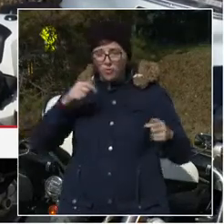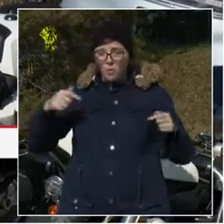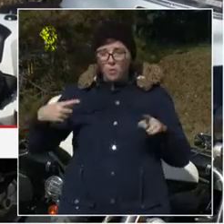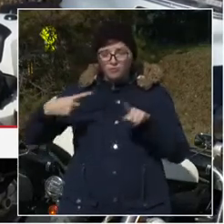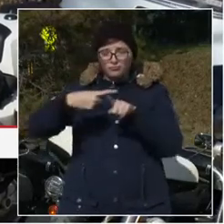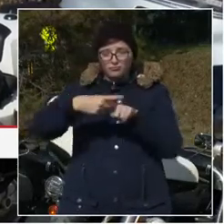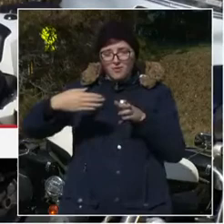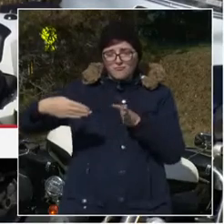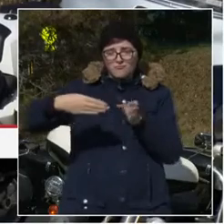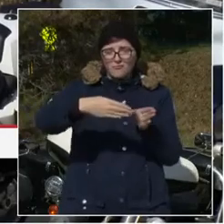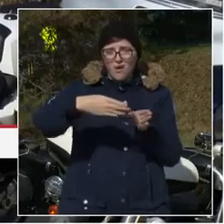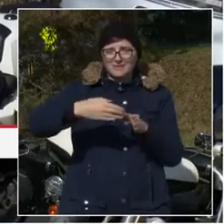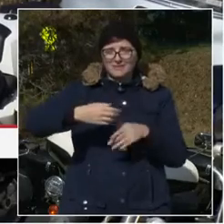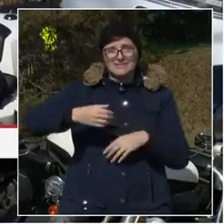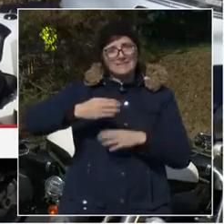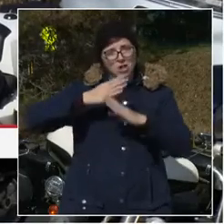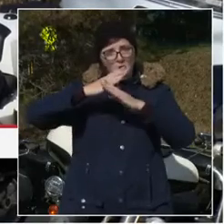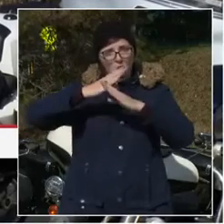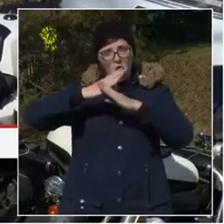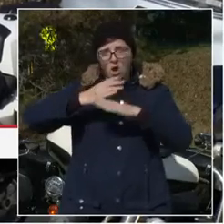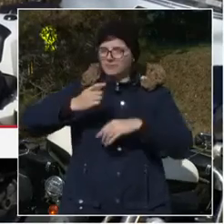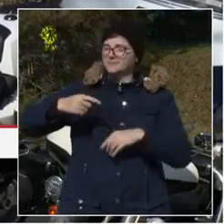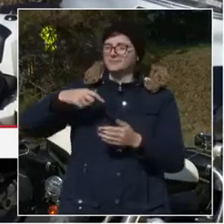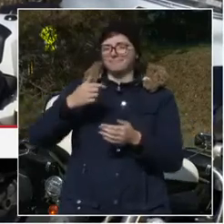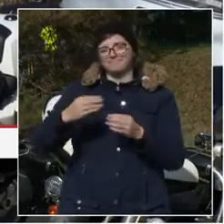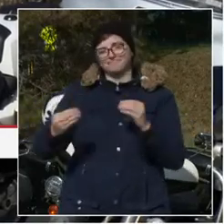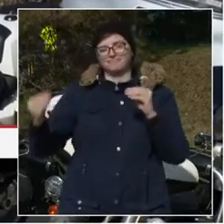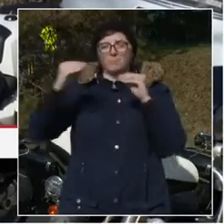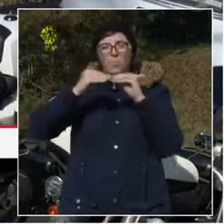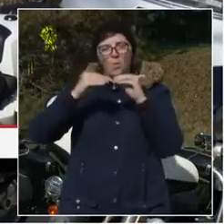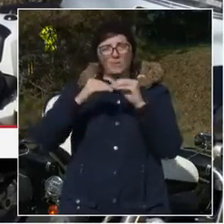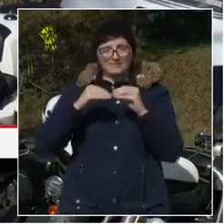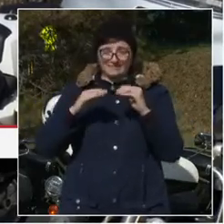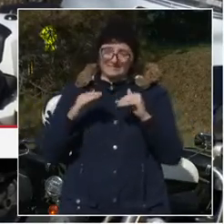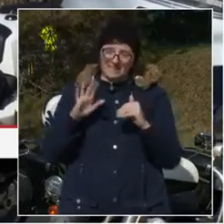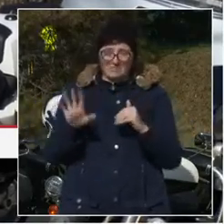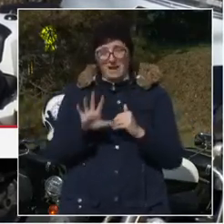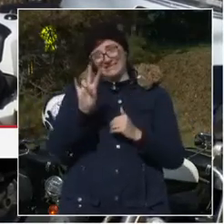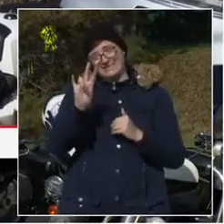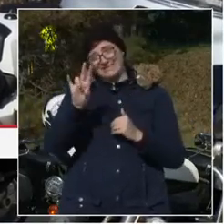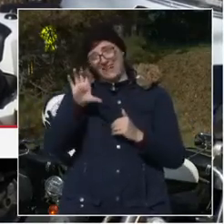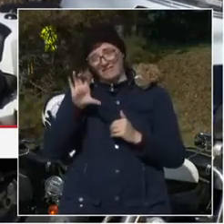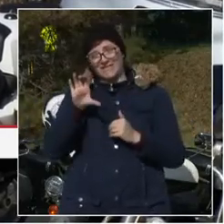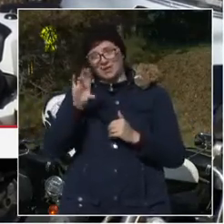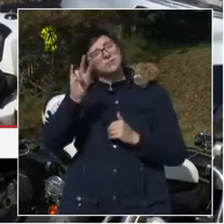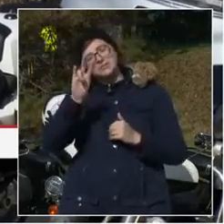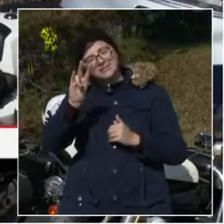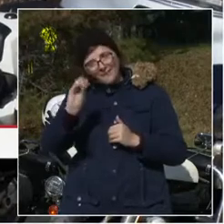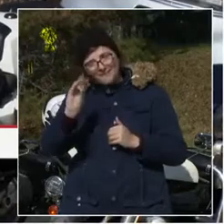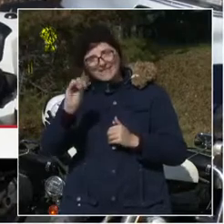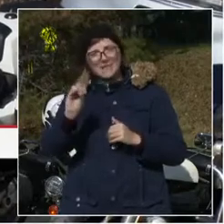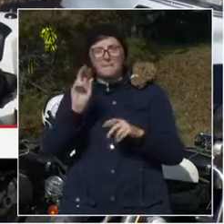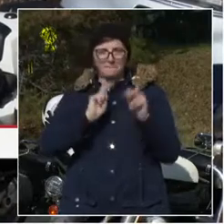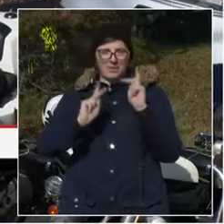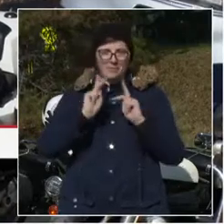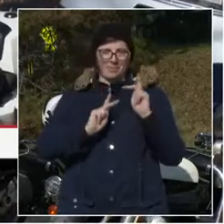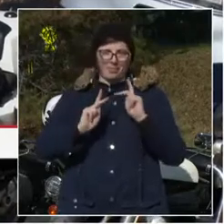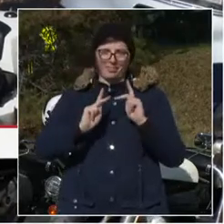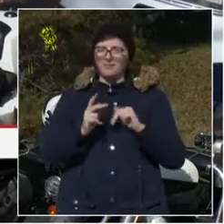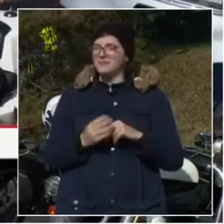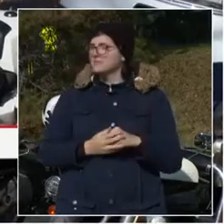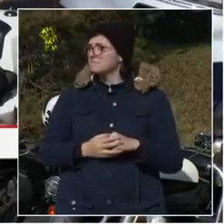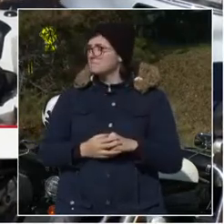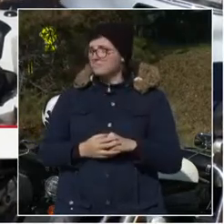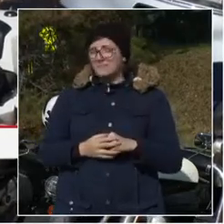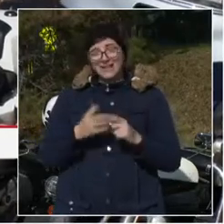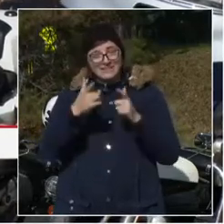nearly 70 people, and I'm very proud of that. We've lowered speed limits on corridors like Connecticut Avenue and New York